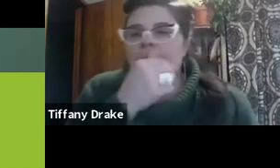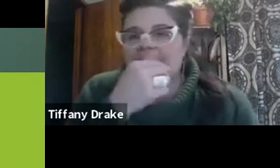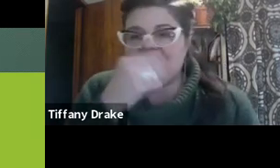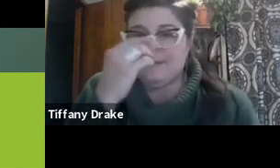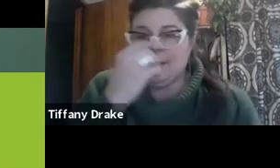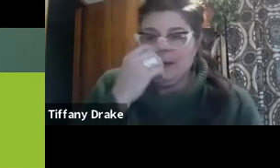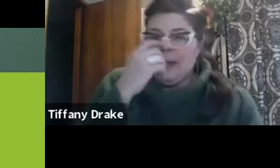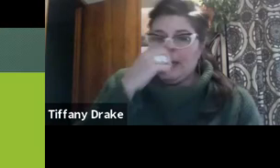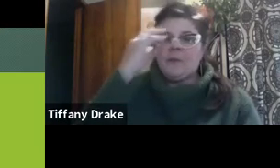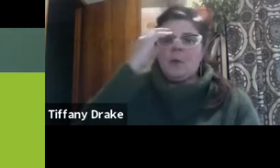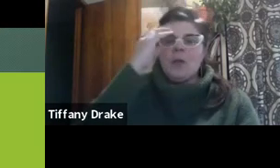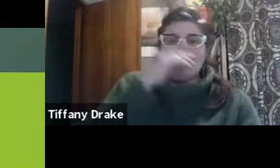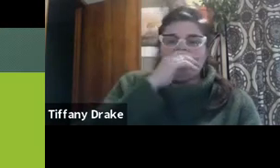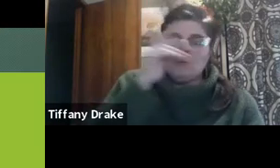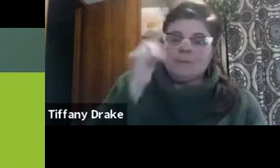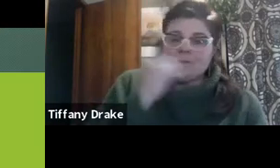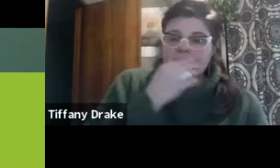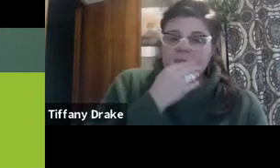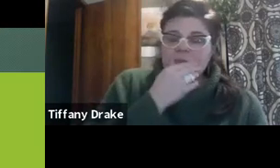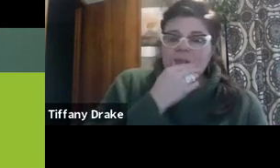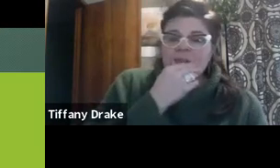2 minutes to practice. And so what you do